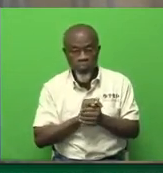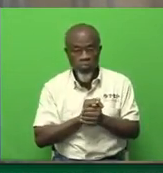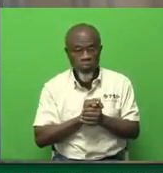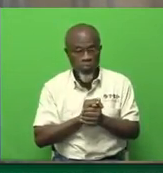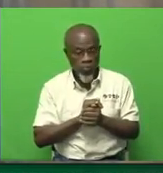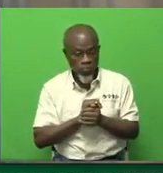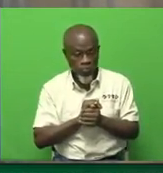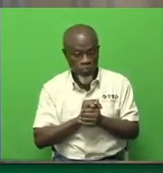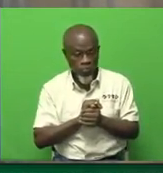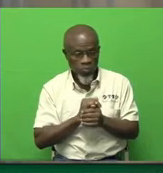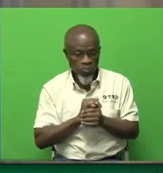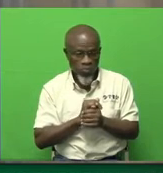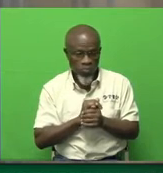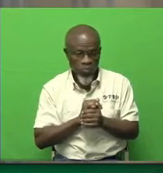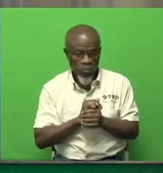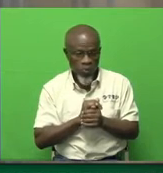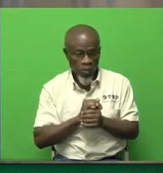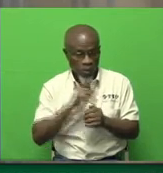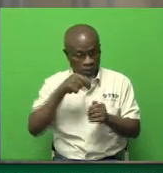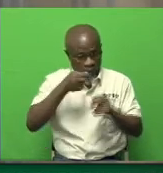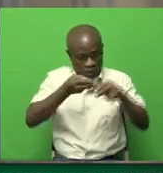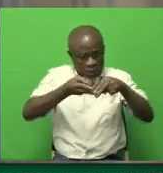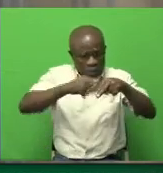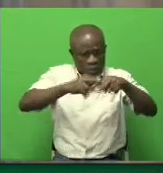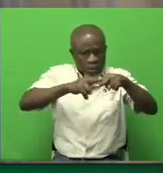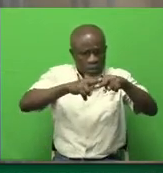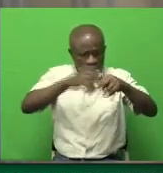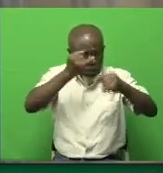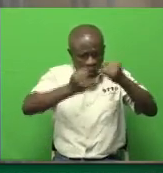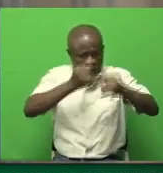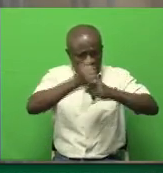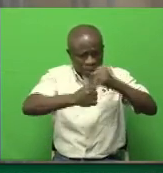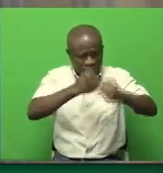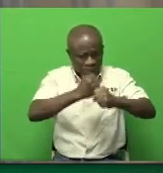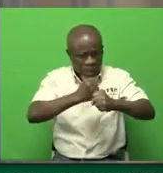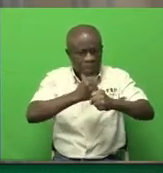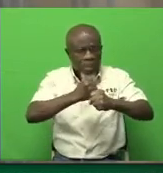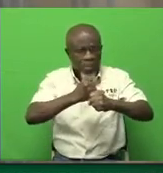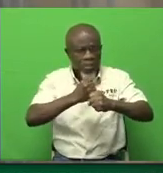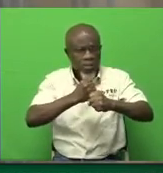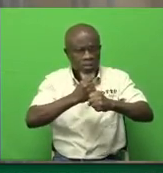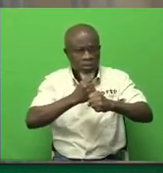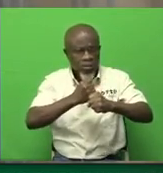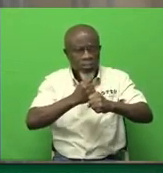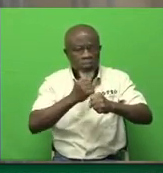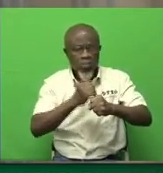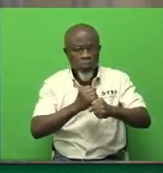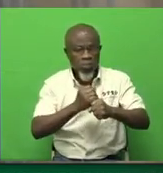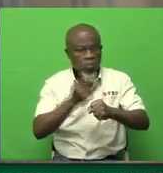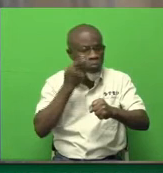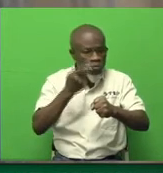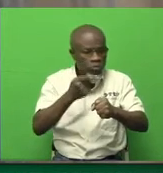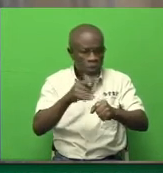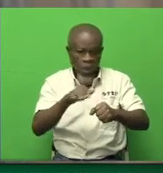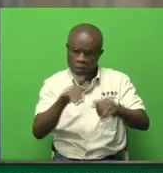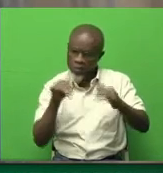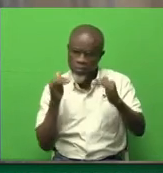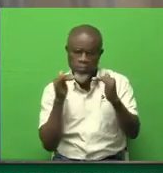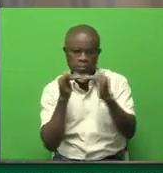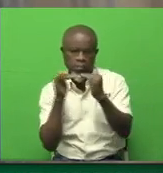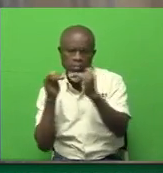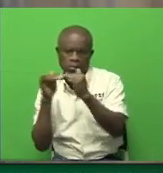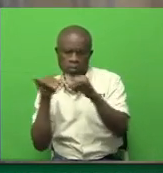full year in office this increase resulted in an elevated standard of living across the bone